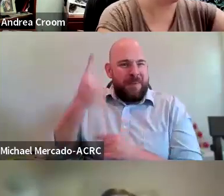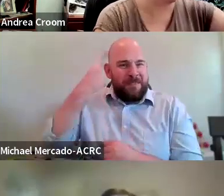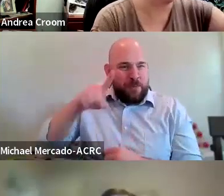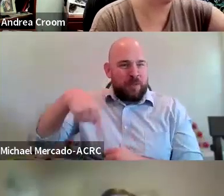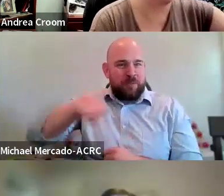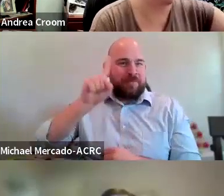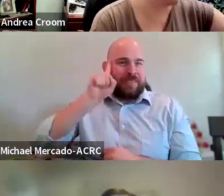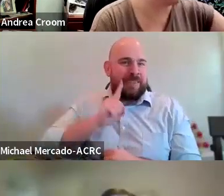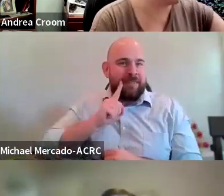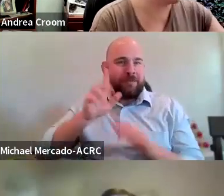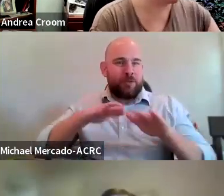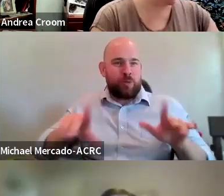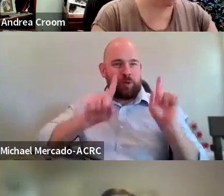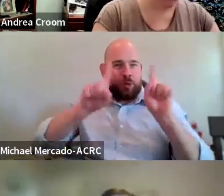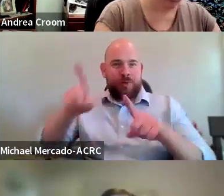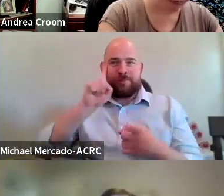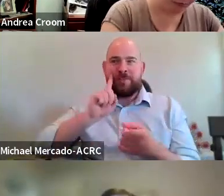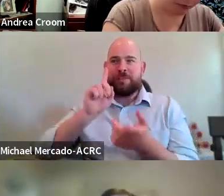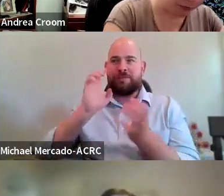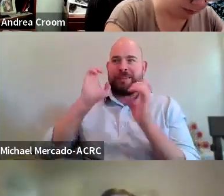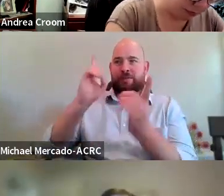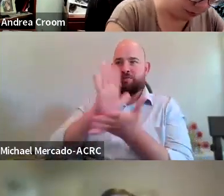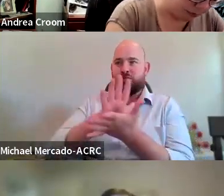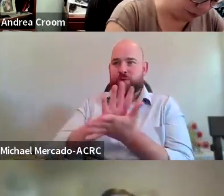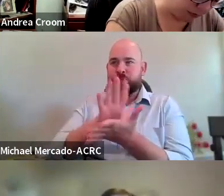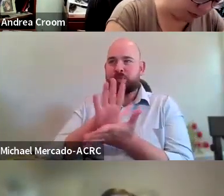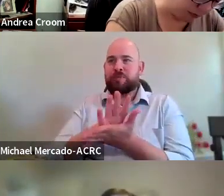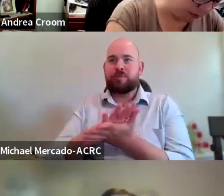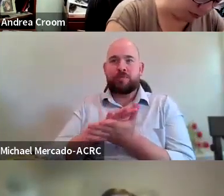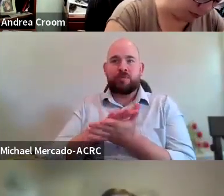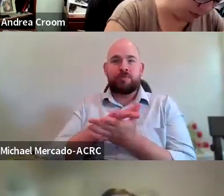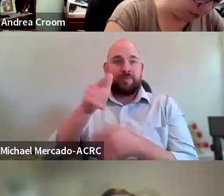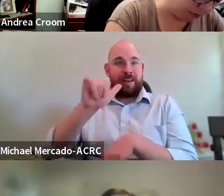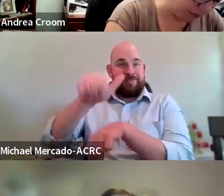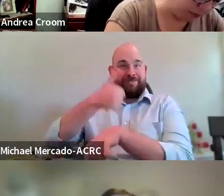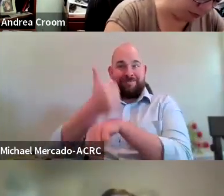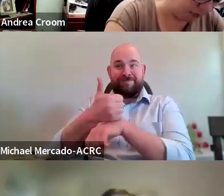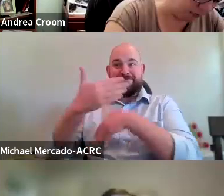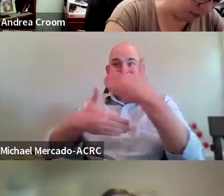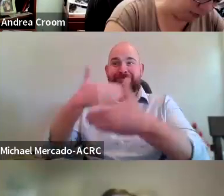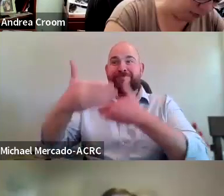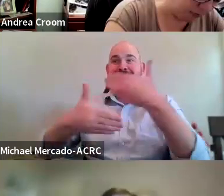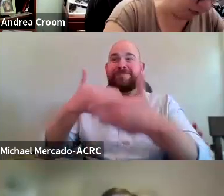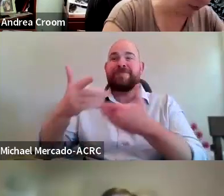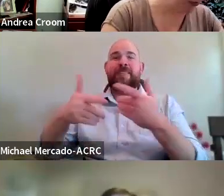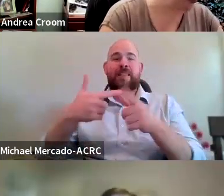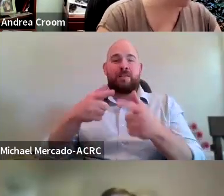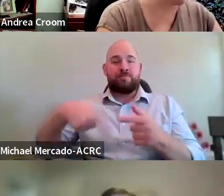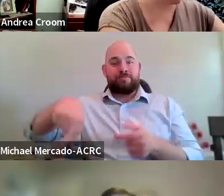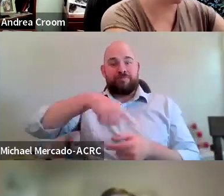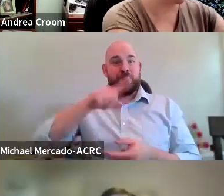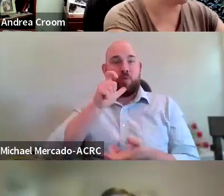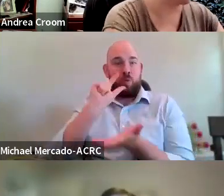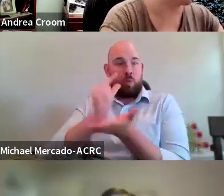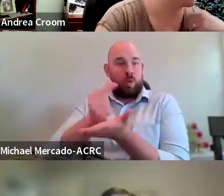And that is a pivotal moment in our history, because those children that attended that school for the deaf, the very first one here in